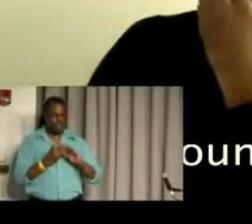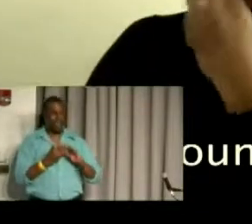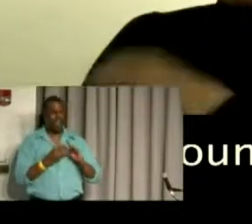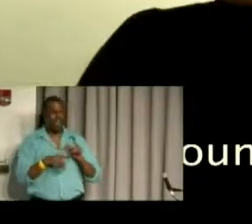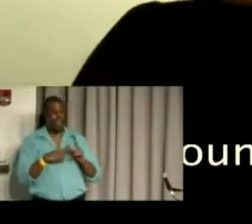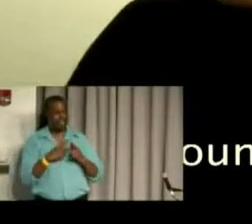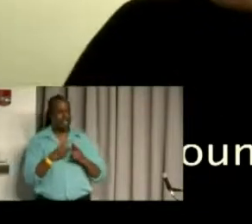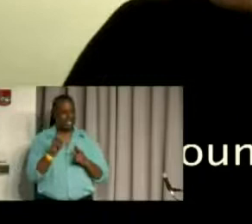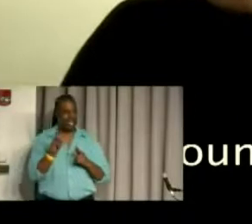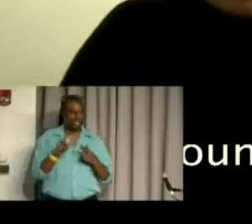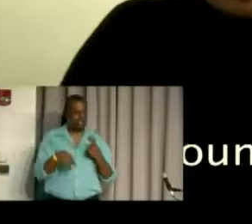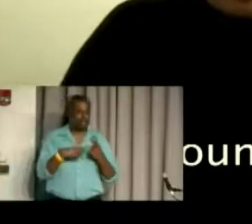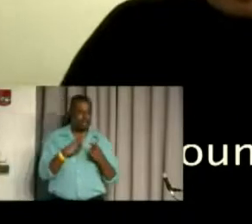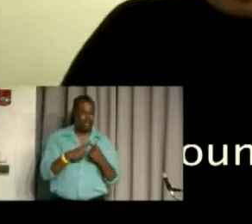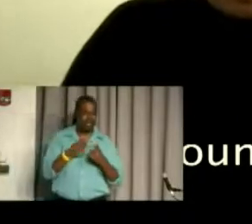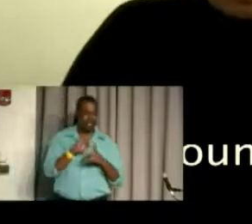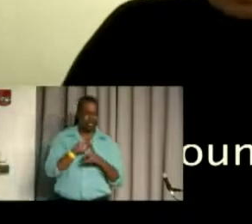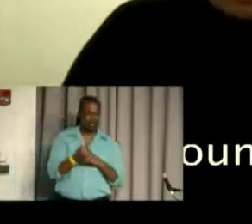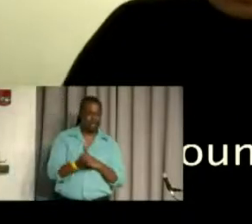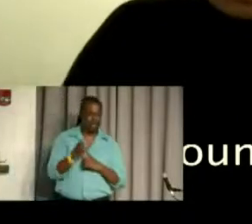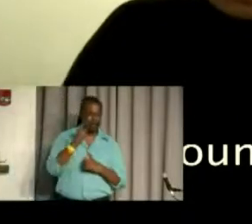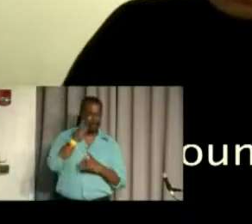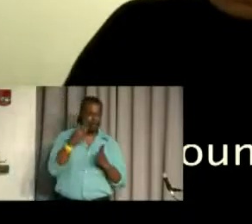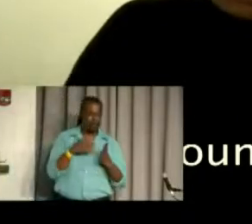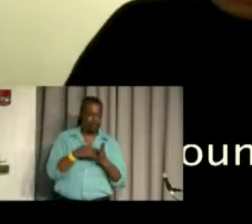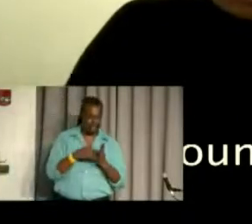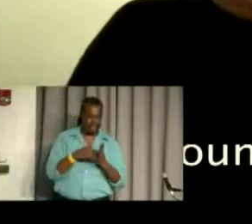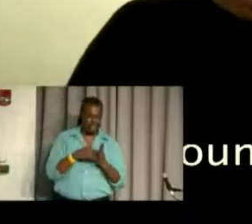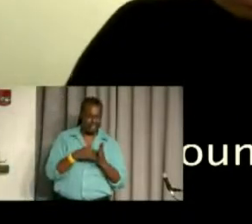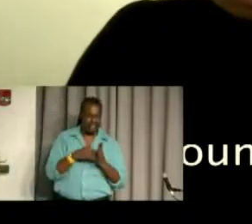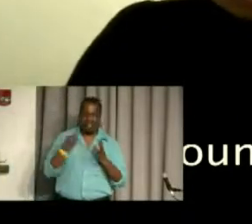environmental racism in Louisiana constrained to Cancer Alley?